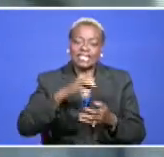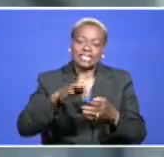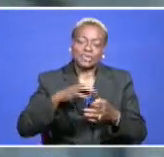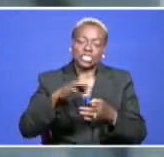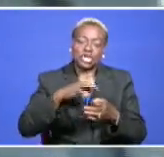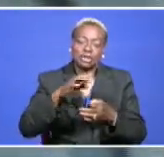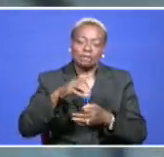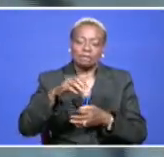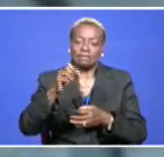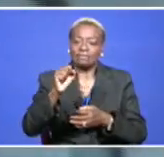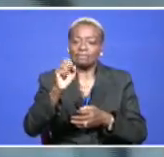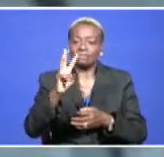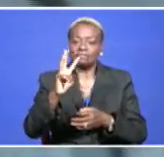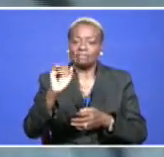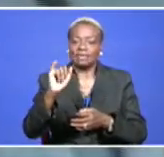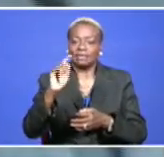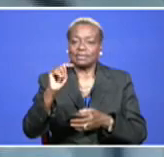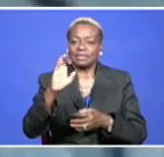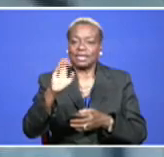That's